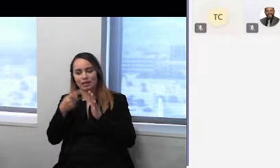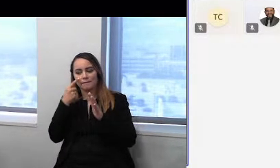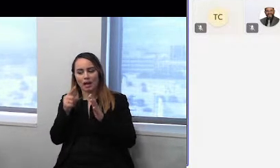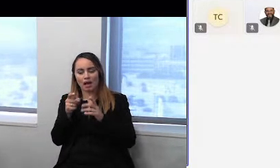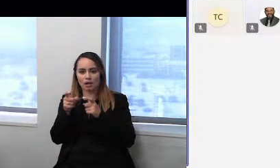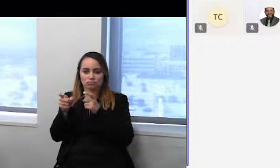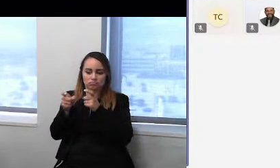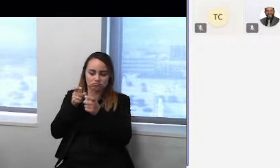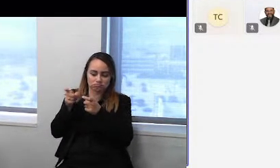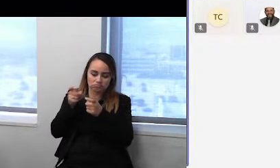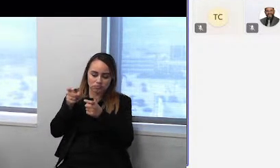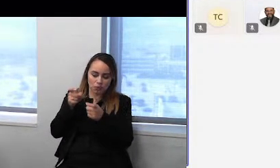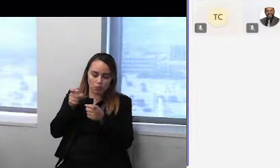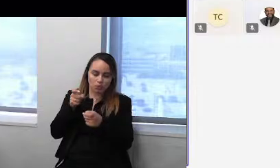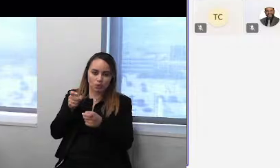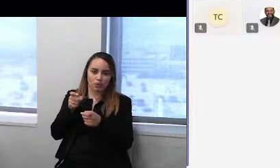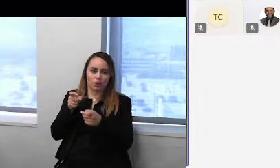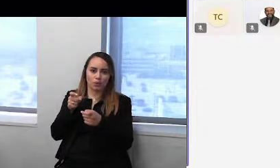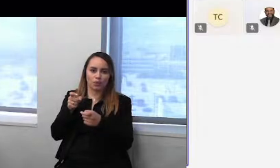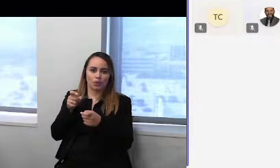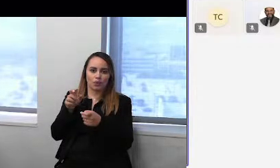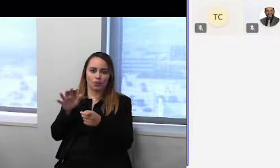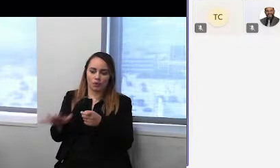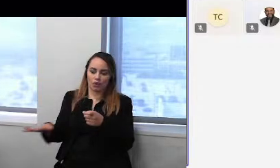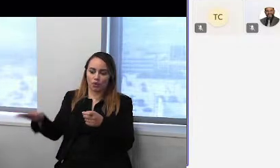and the sudden